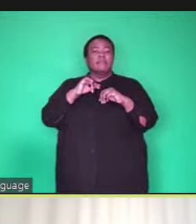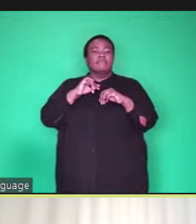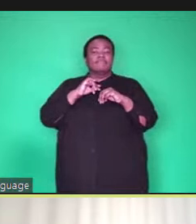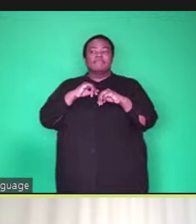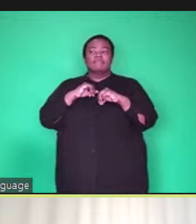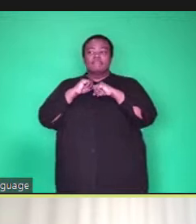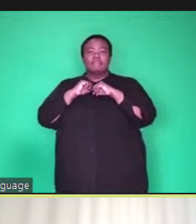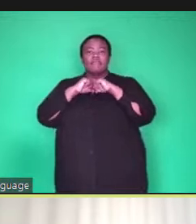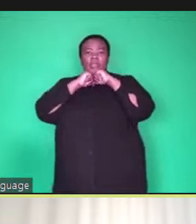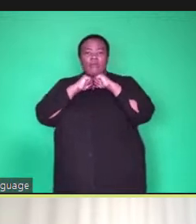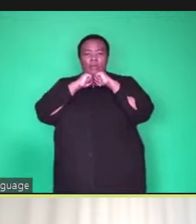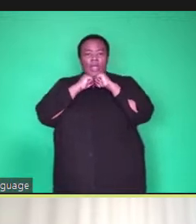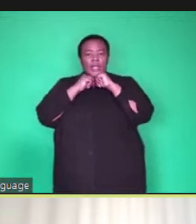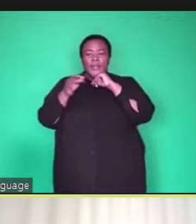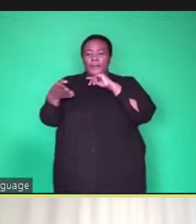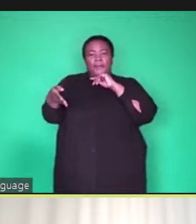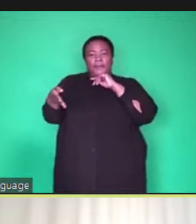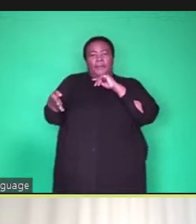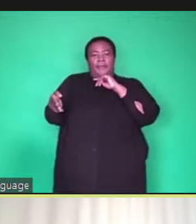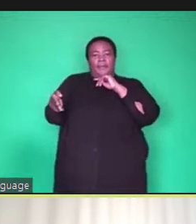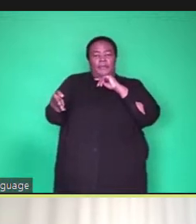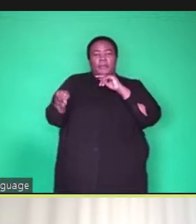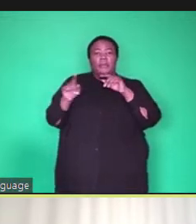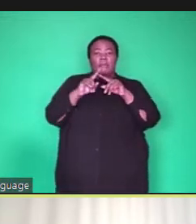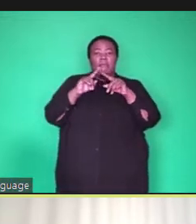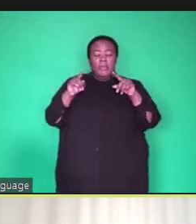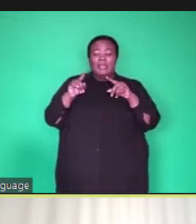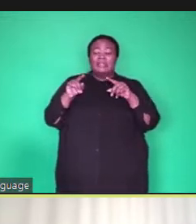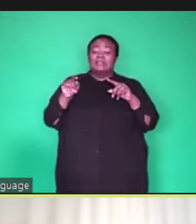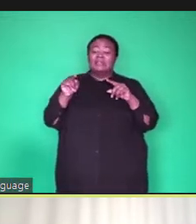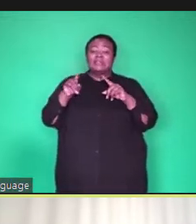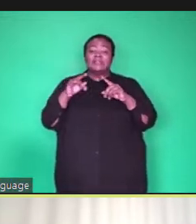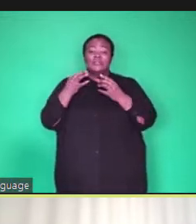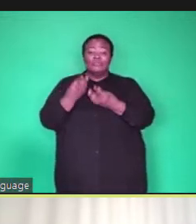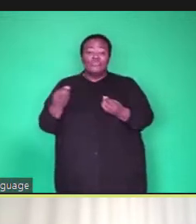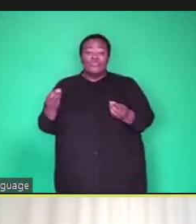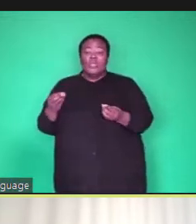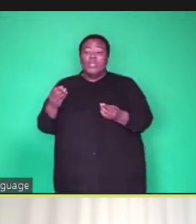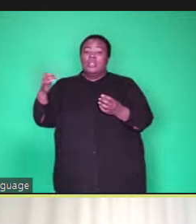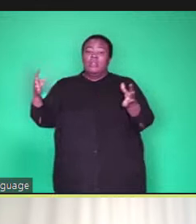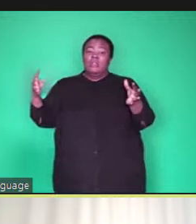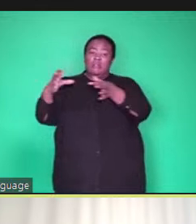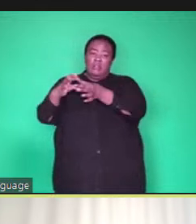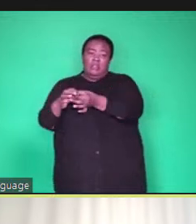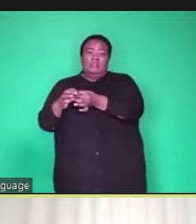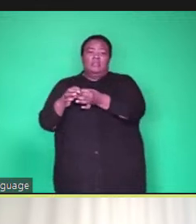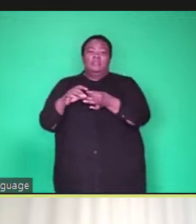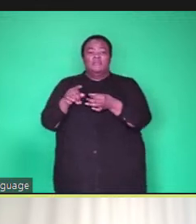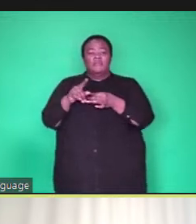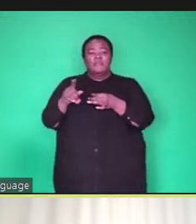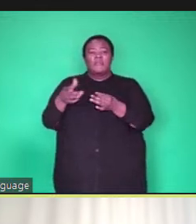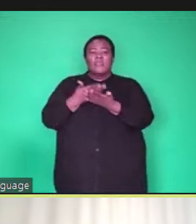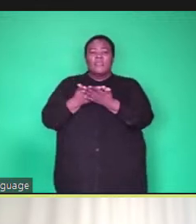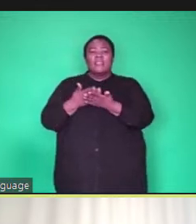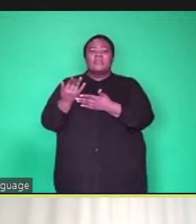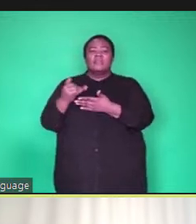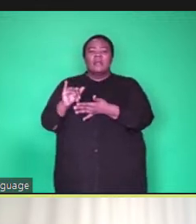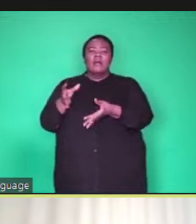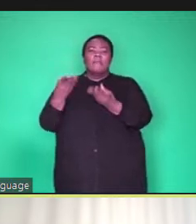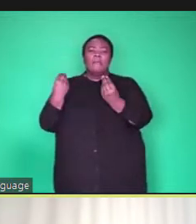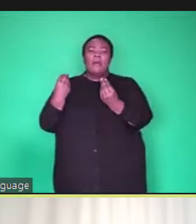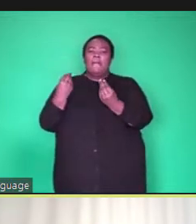member, children can still be linked to them via the person code and the household roster. And you can still obtain basic